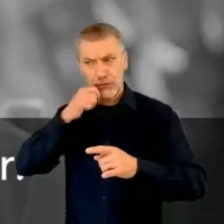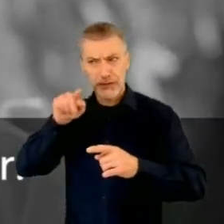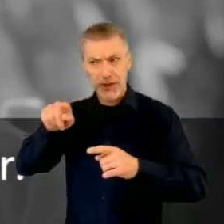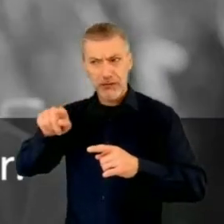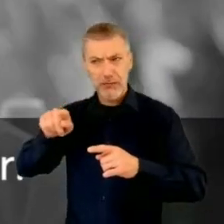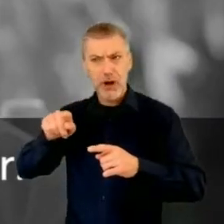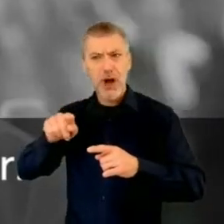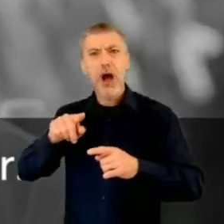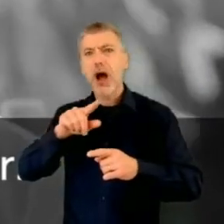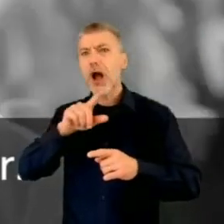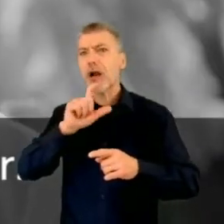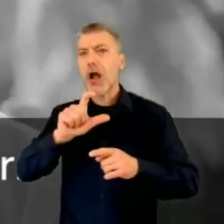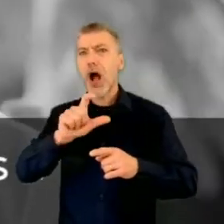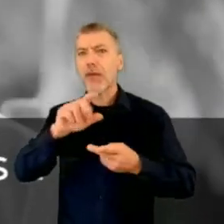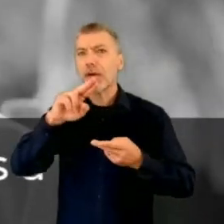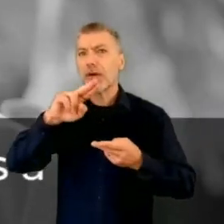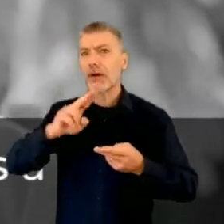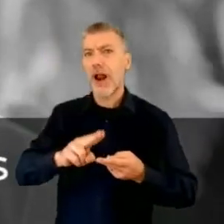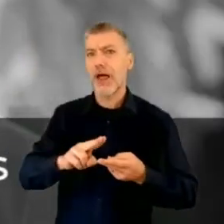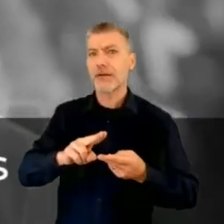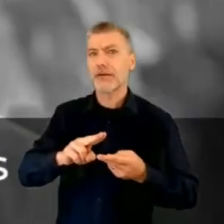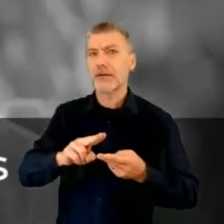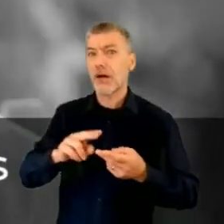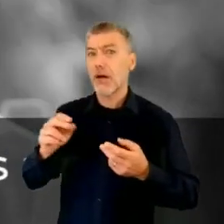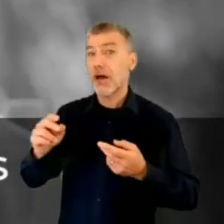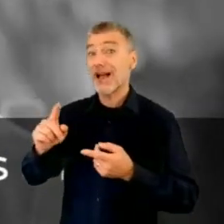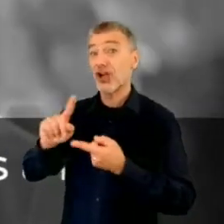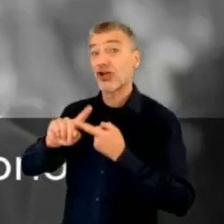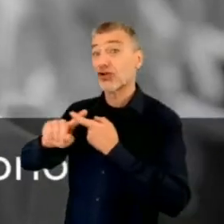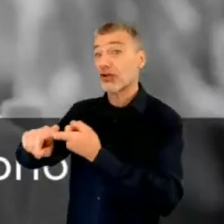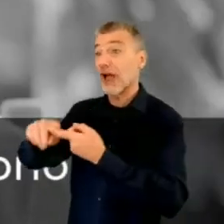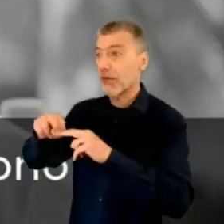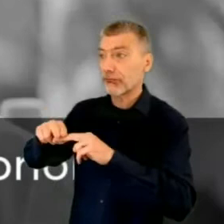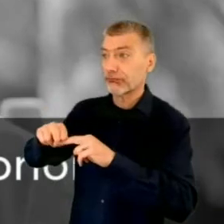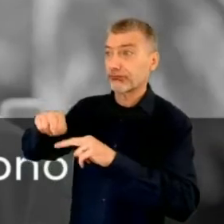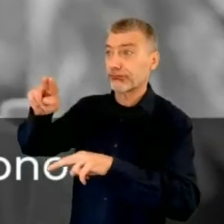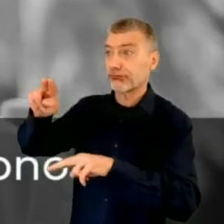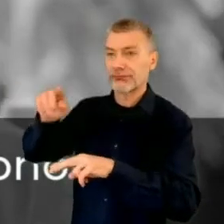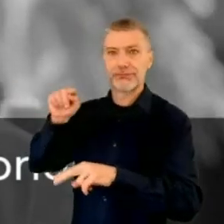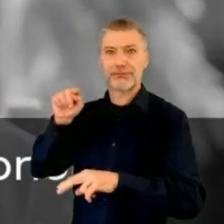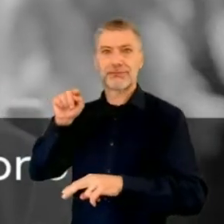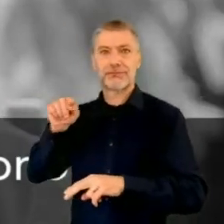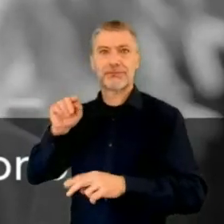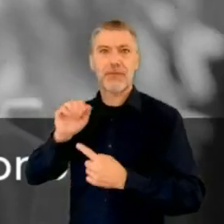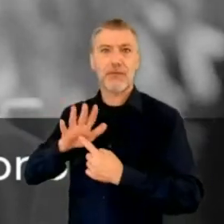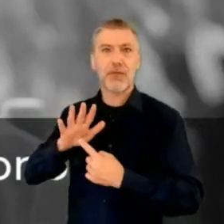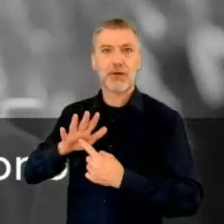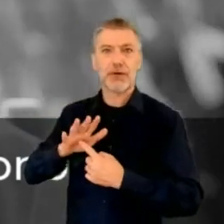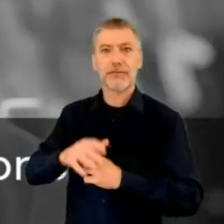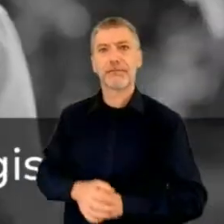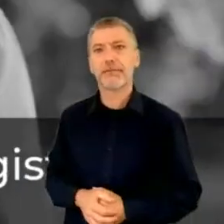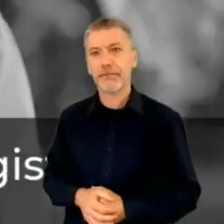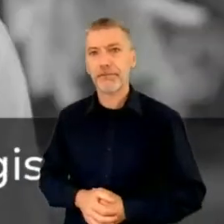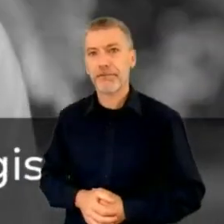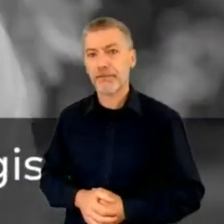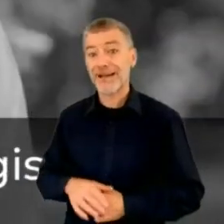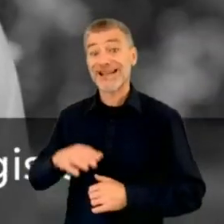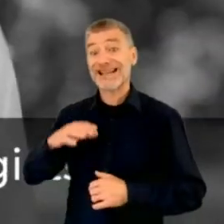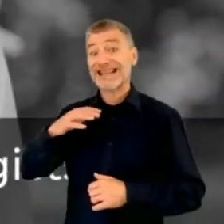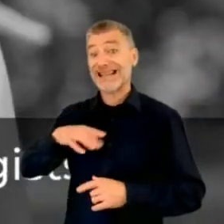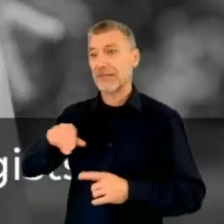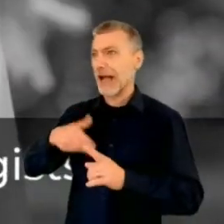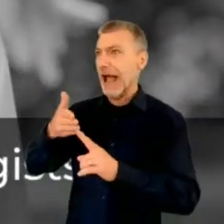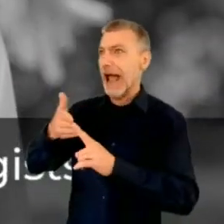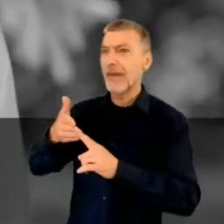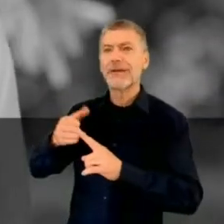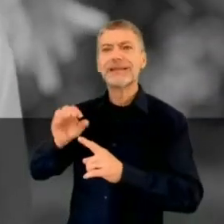be stronger than ever. We must shift the world towards a much more resilient zero carbon economy. As engineers